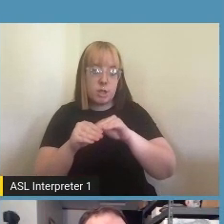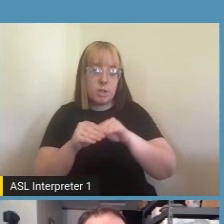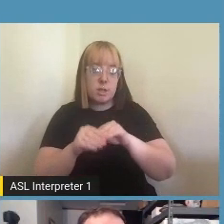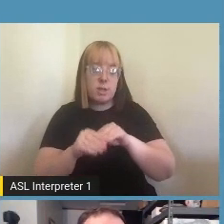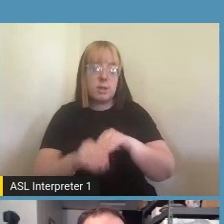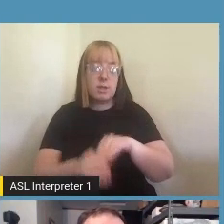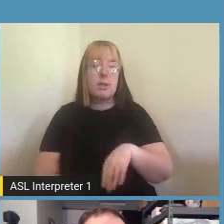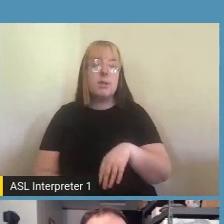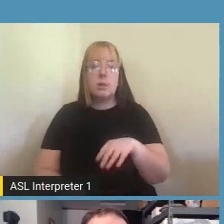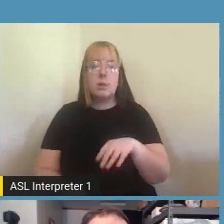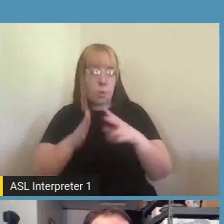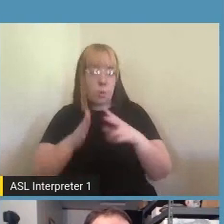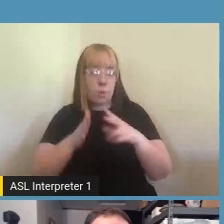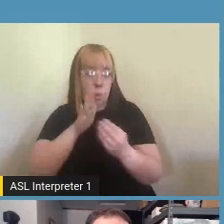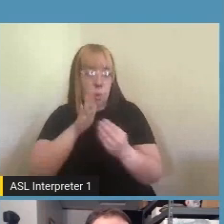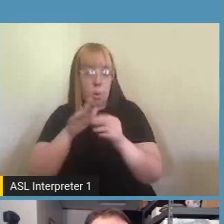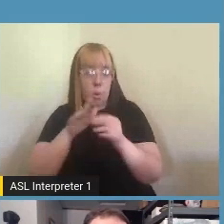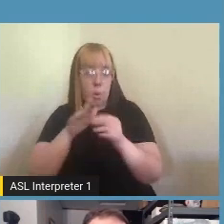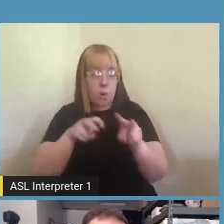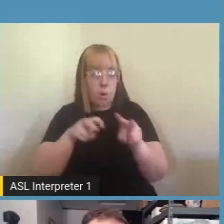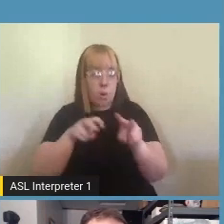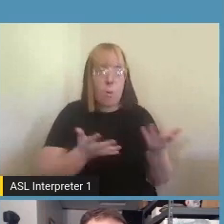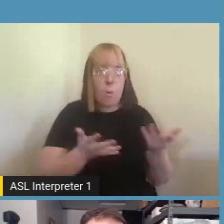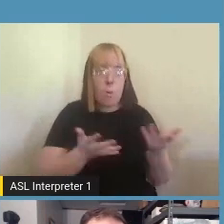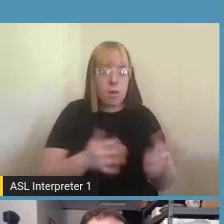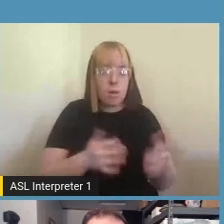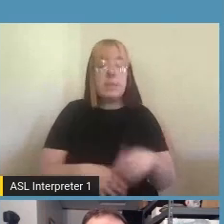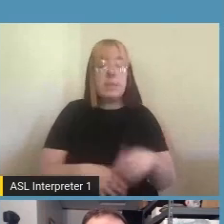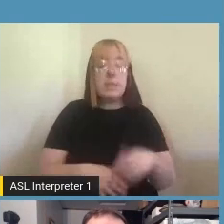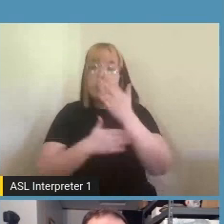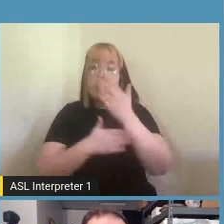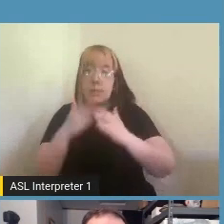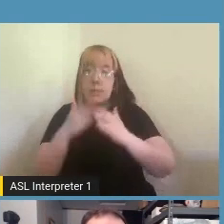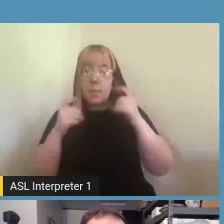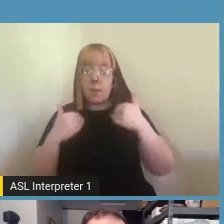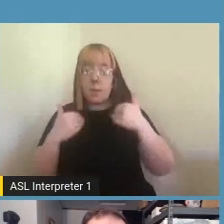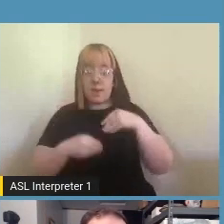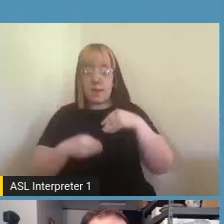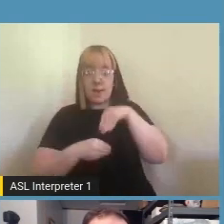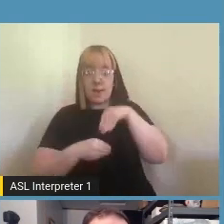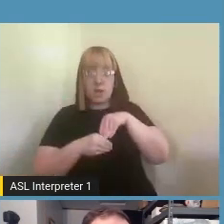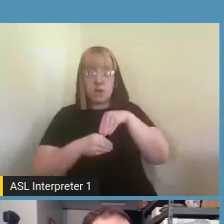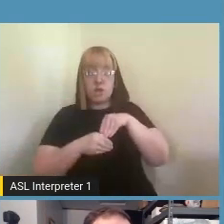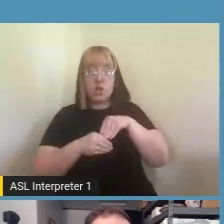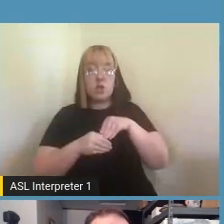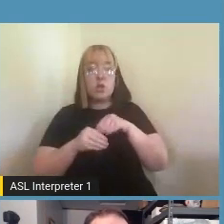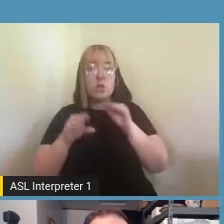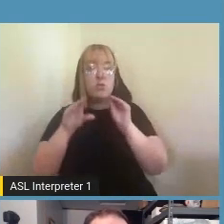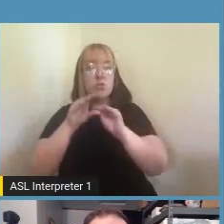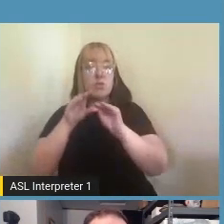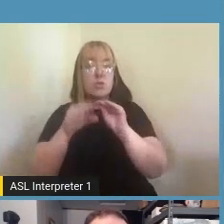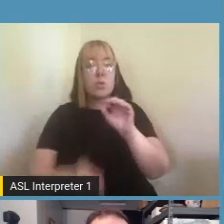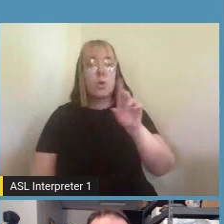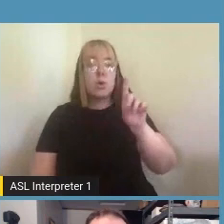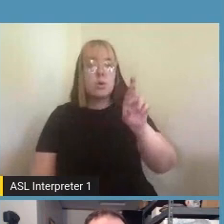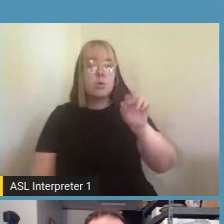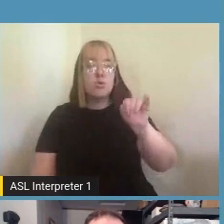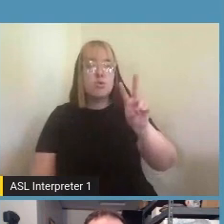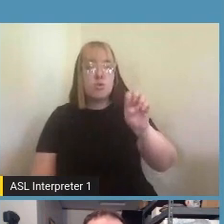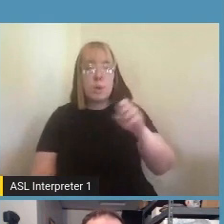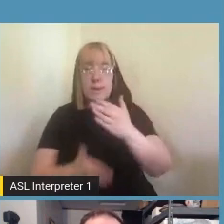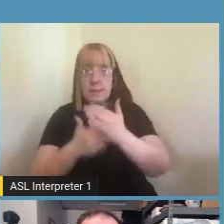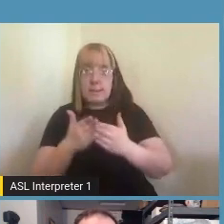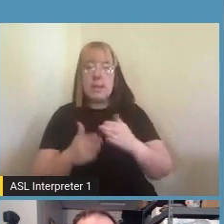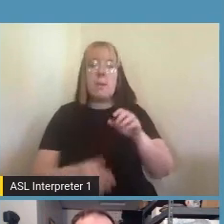going to record to? Some cameras have an internal storage drive, but most of them you've got to put a SD card in. Once